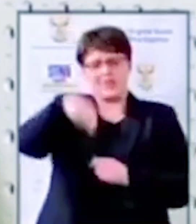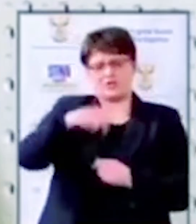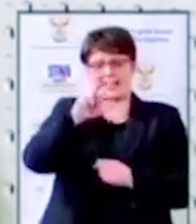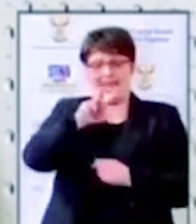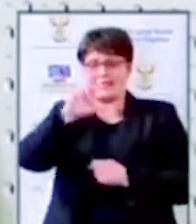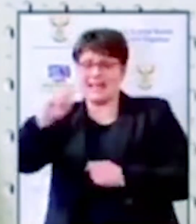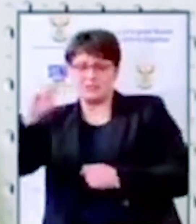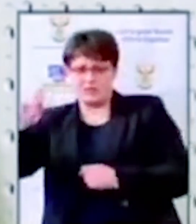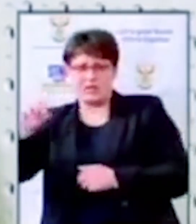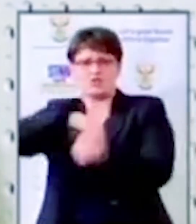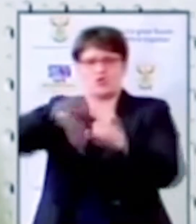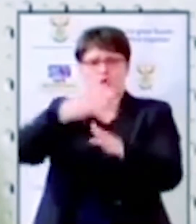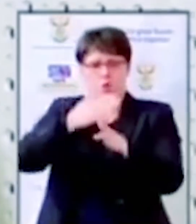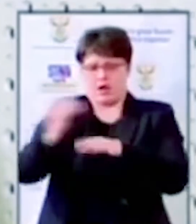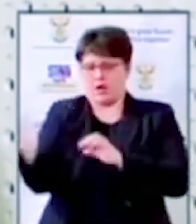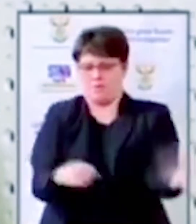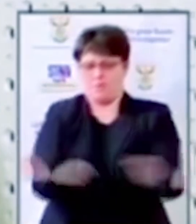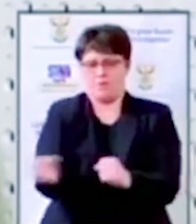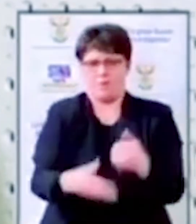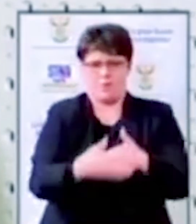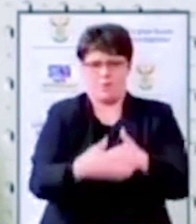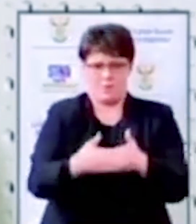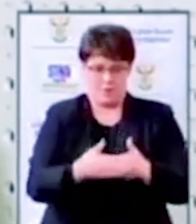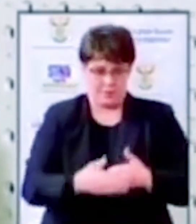1,800 social workers.